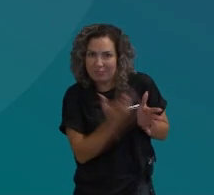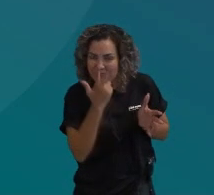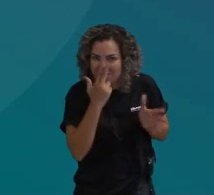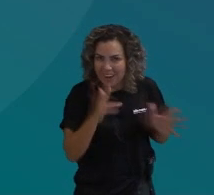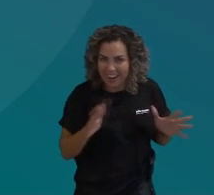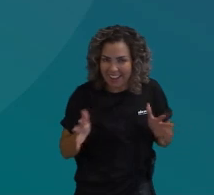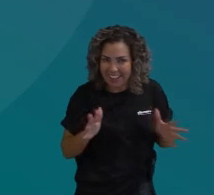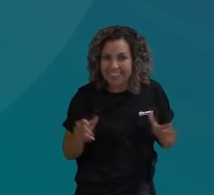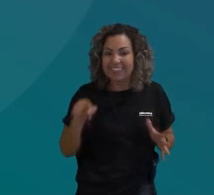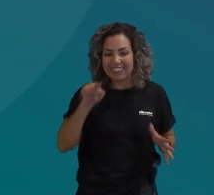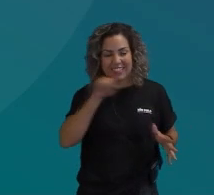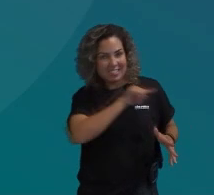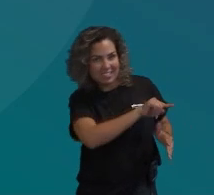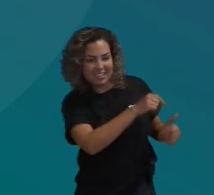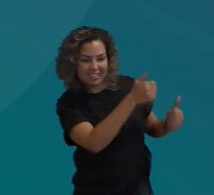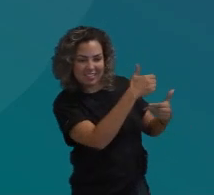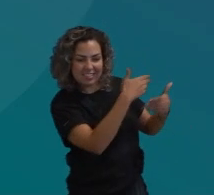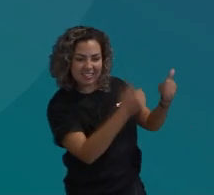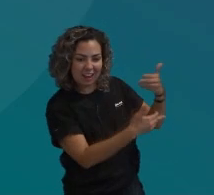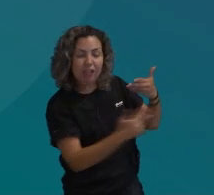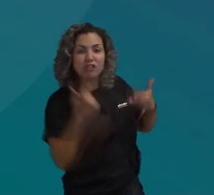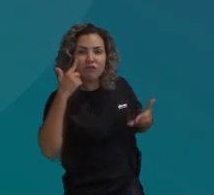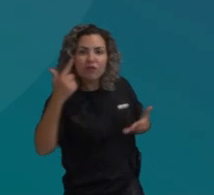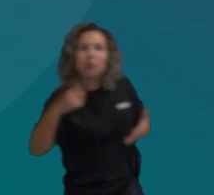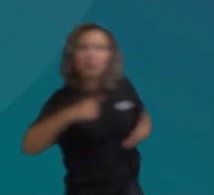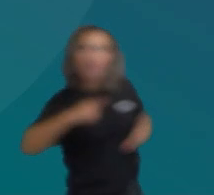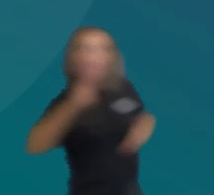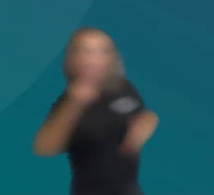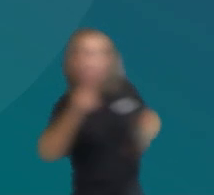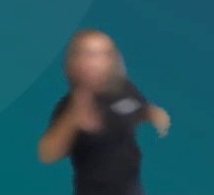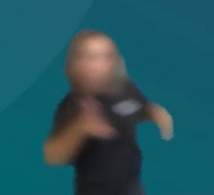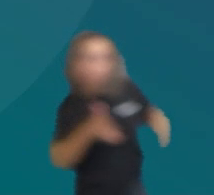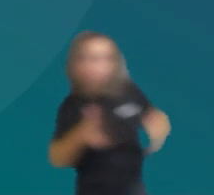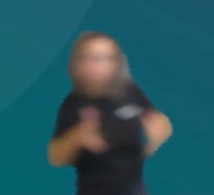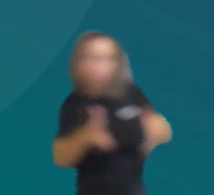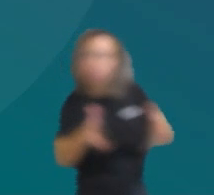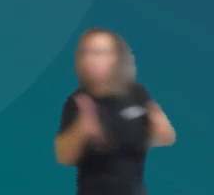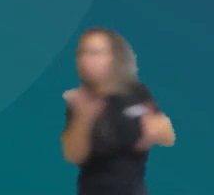river and the forest. And but the city